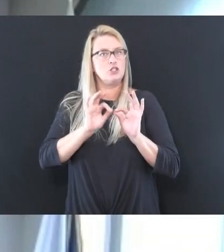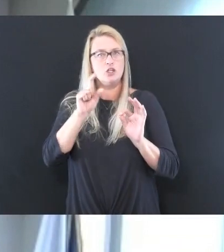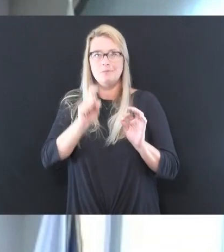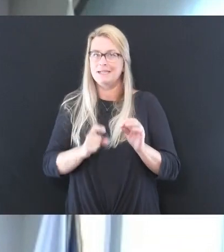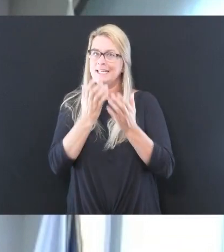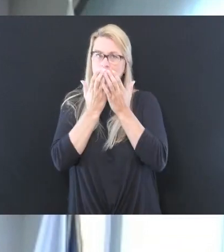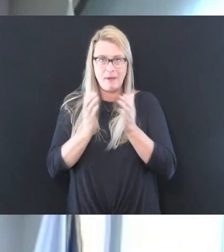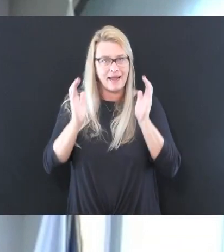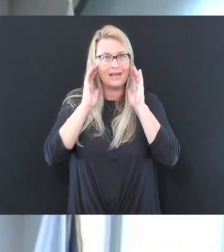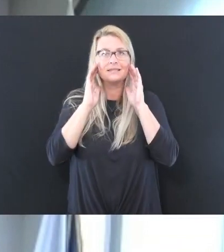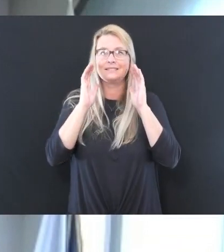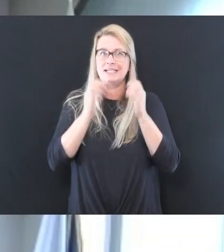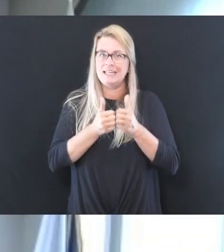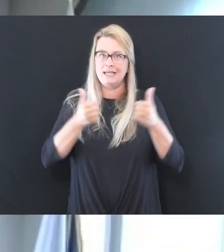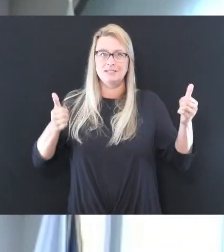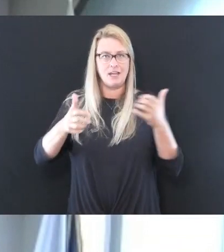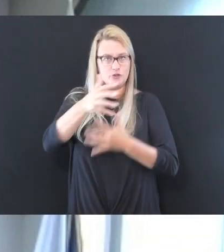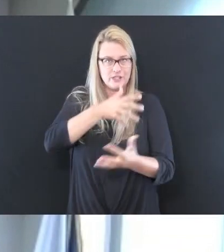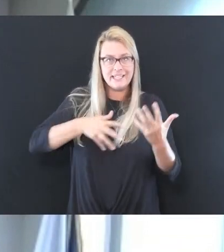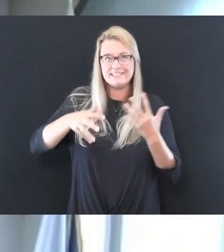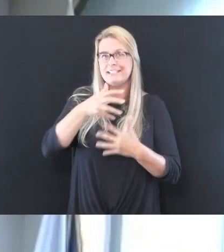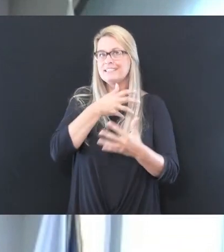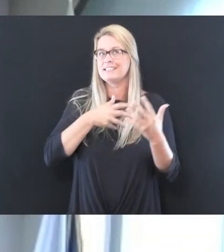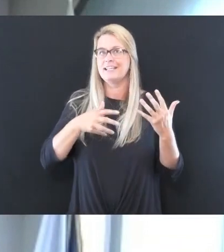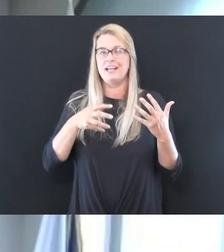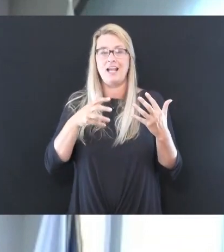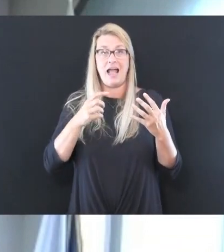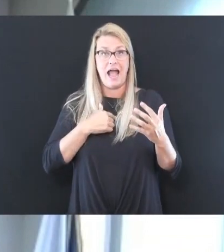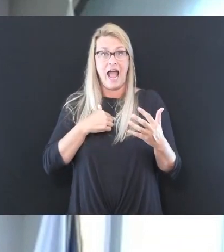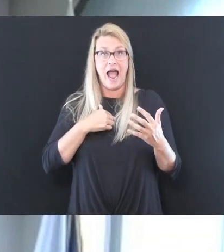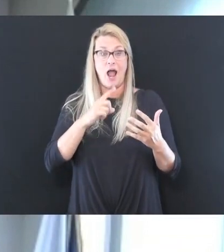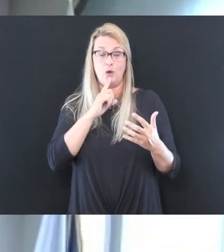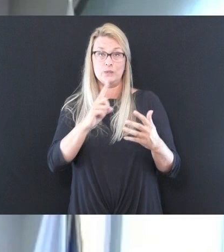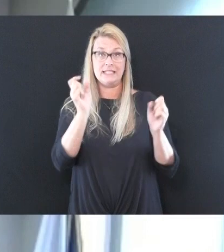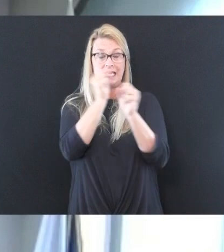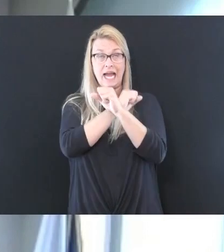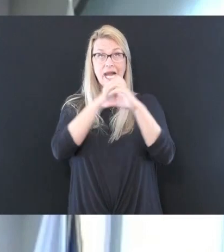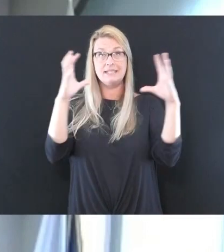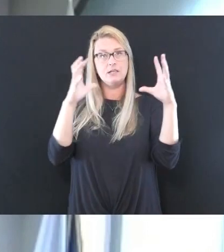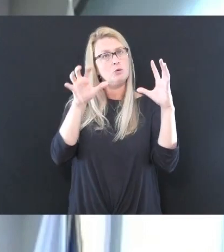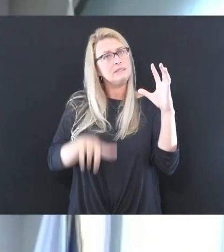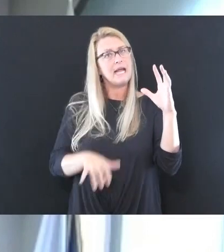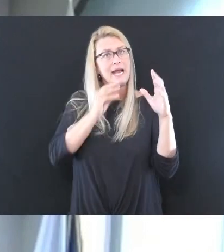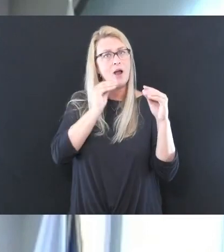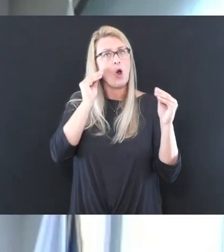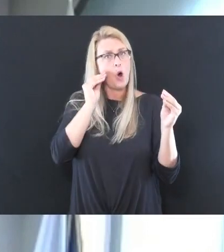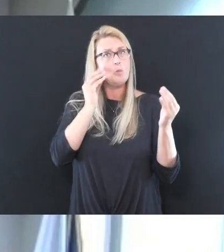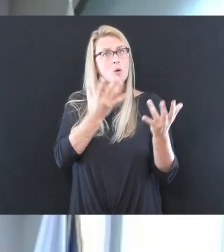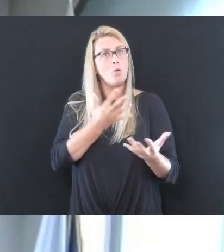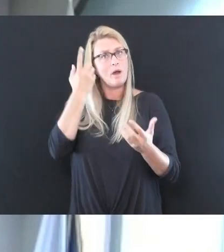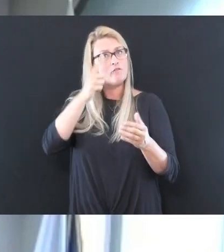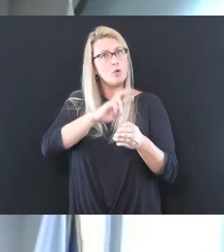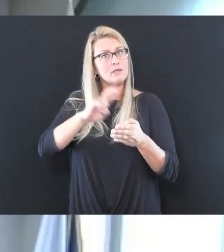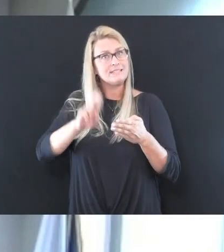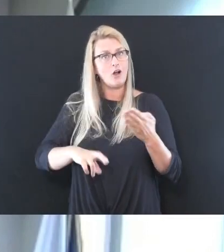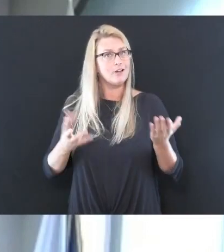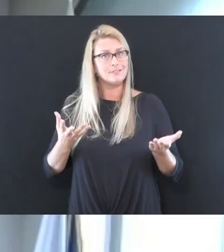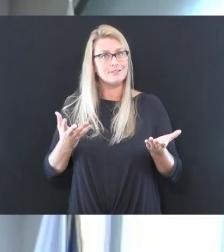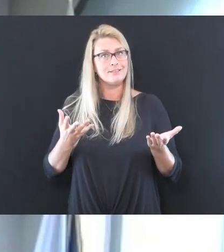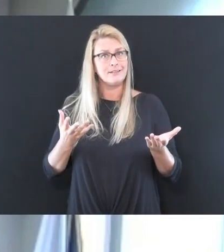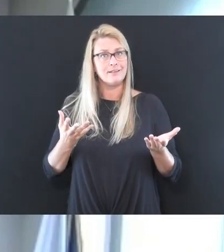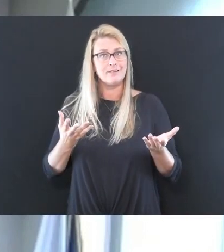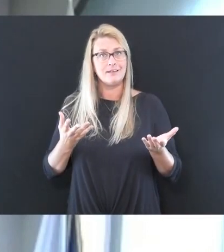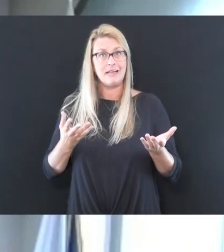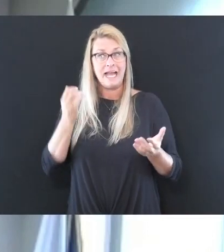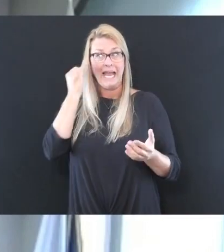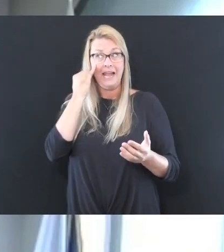your mask and stay, 6 feet away from people. But ideally, we do want you to stay home and wait for the results to come back, because if it were to